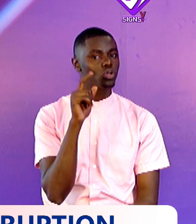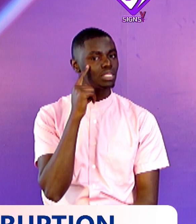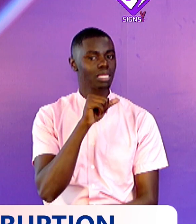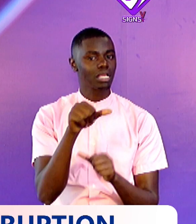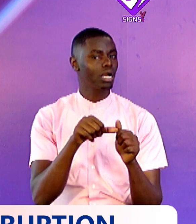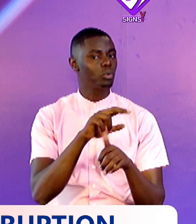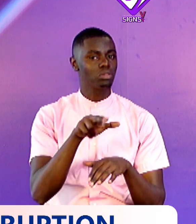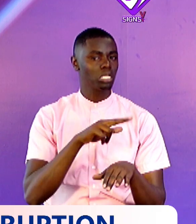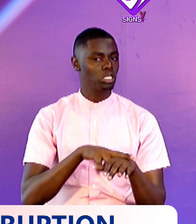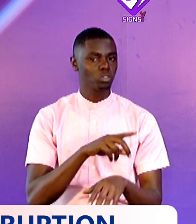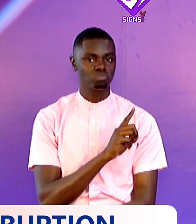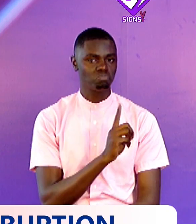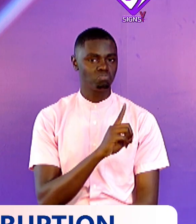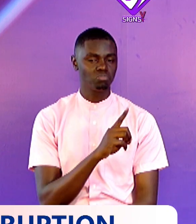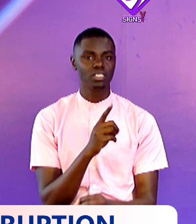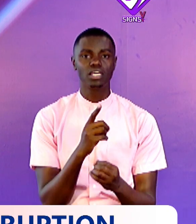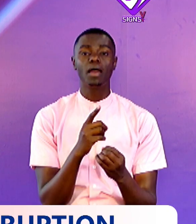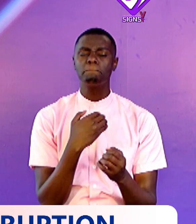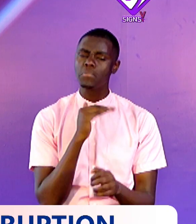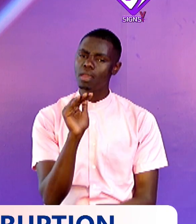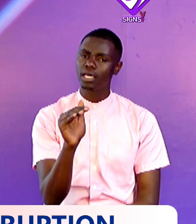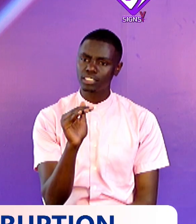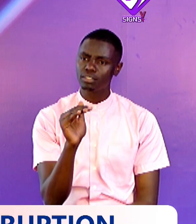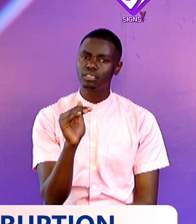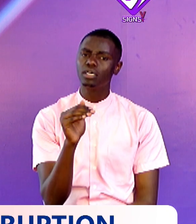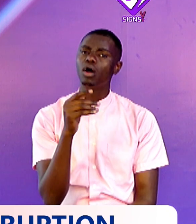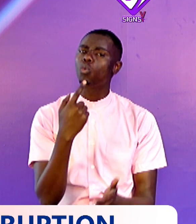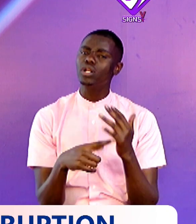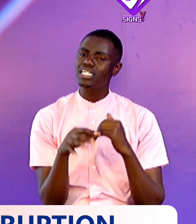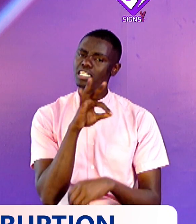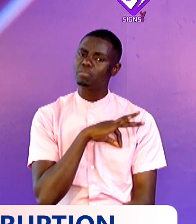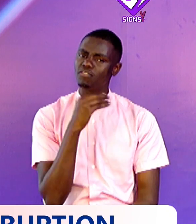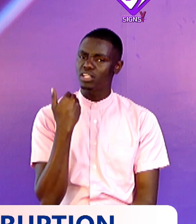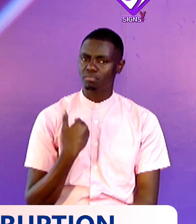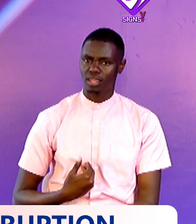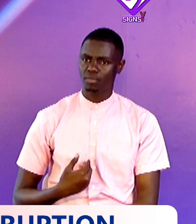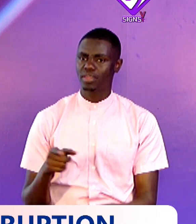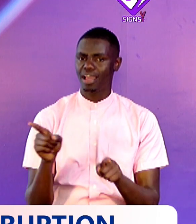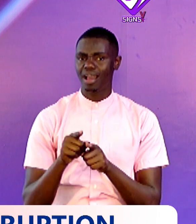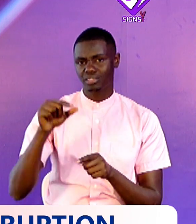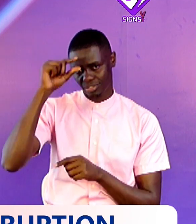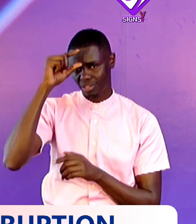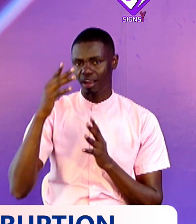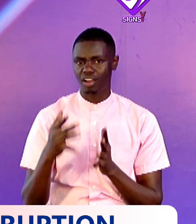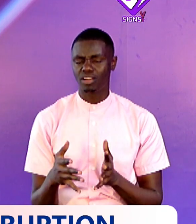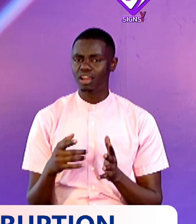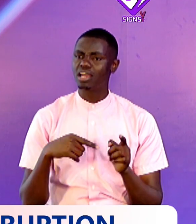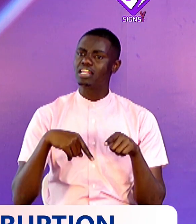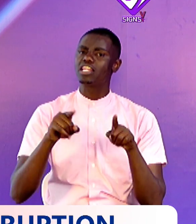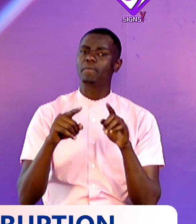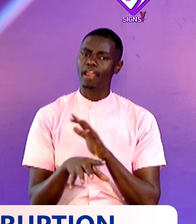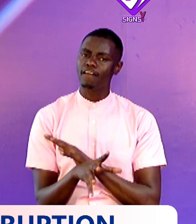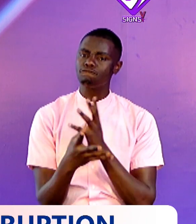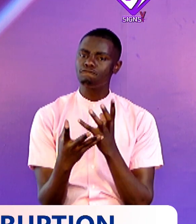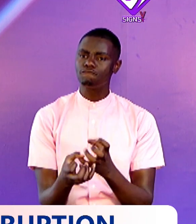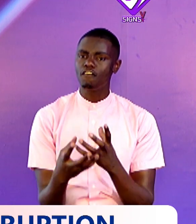nation. Let me ask you, Mr. Jonah. Right. What does it benefit me as a governor? Nimeenda nimepora mali